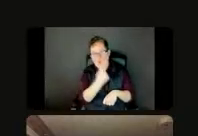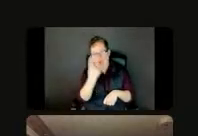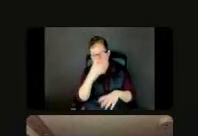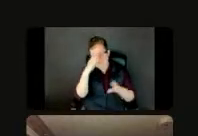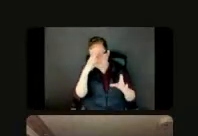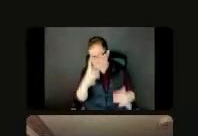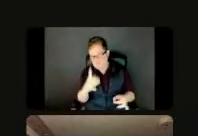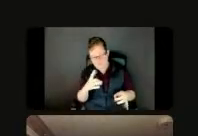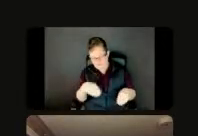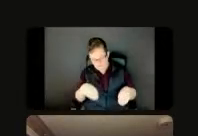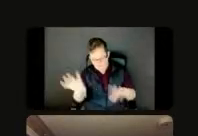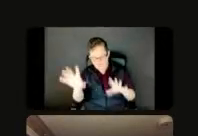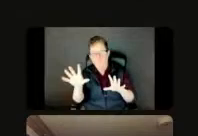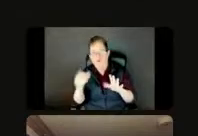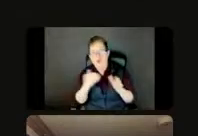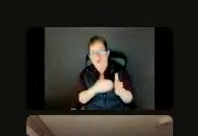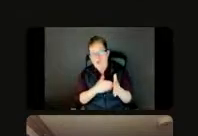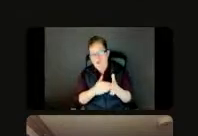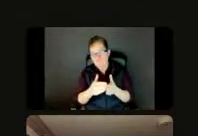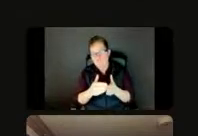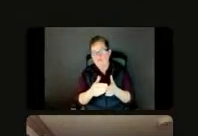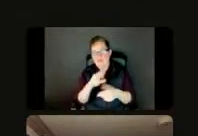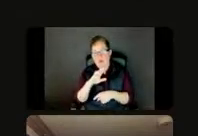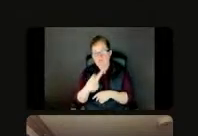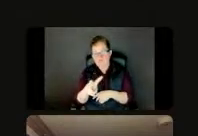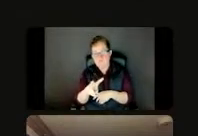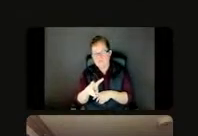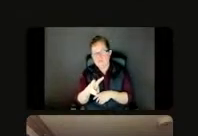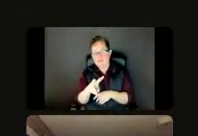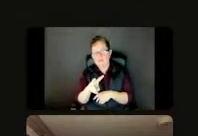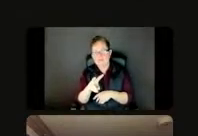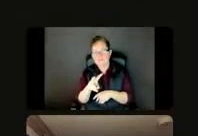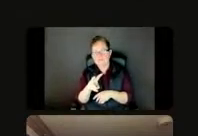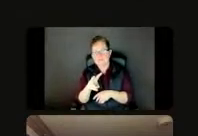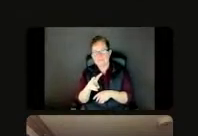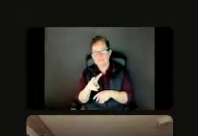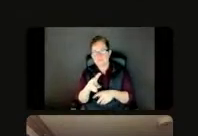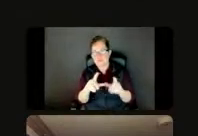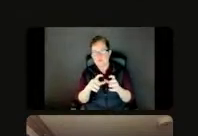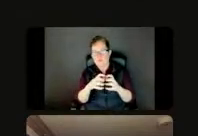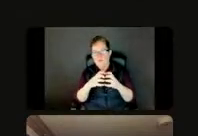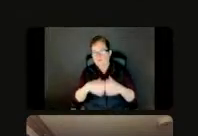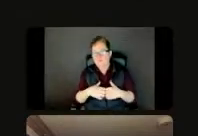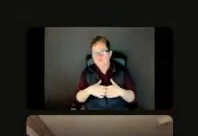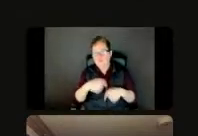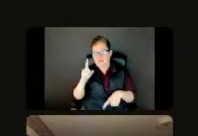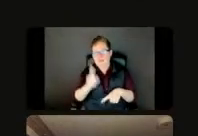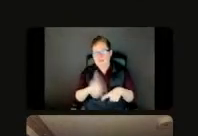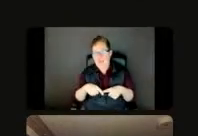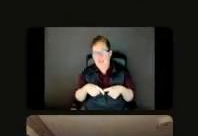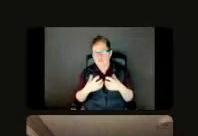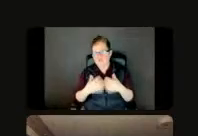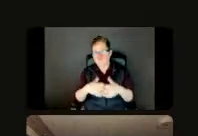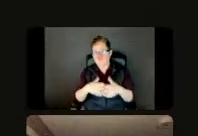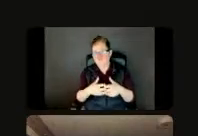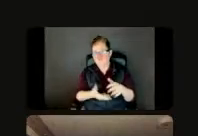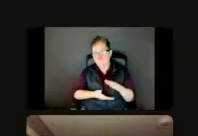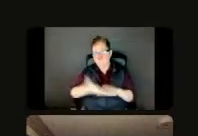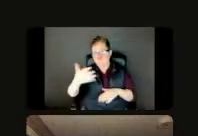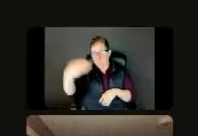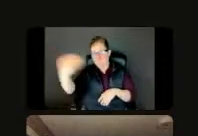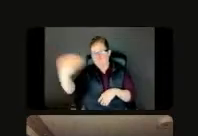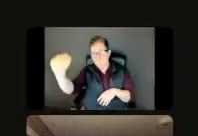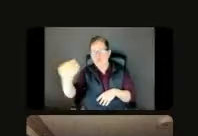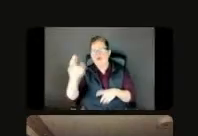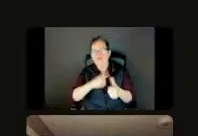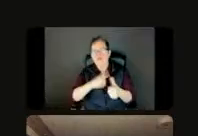to move along. And oftentimes the RVs are of such a condition that they cannot move along. And that is when